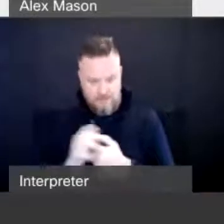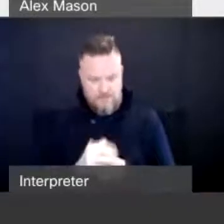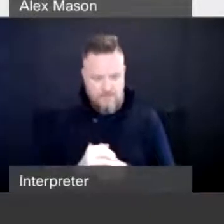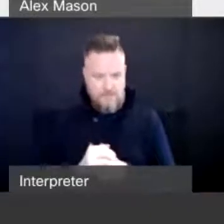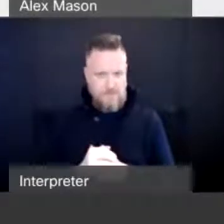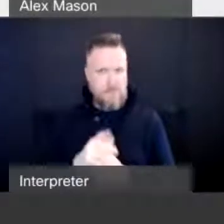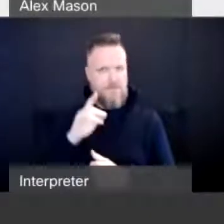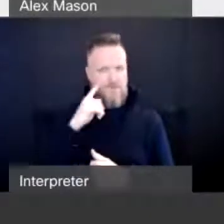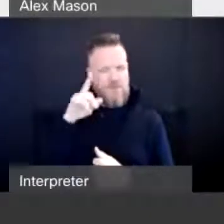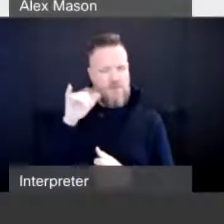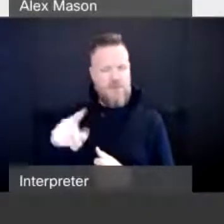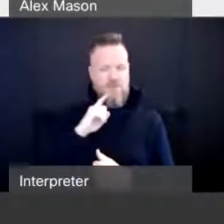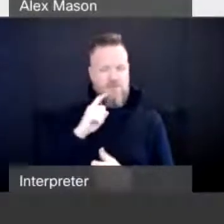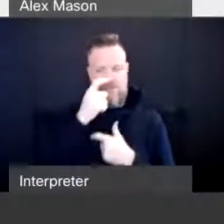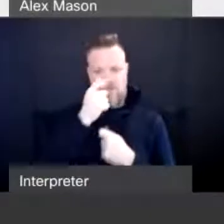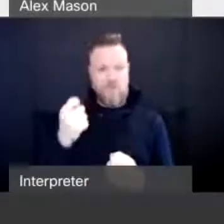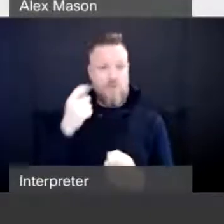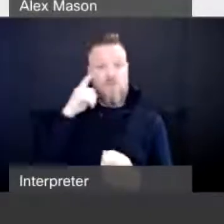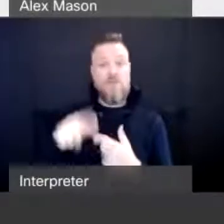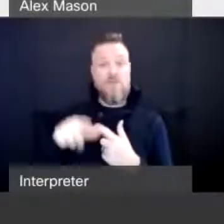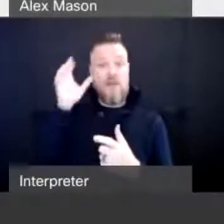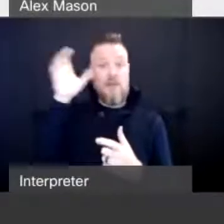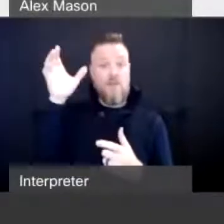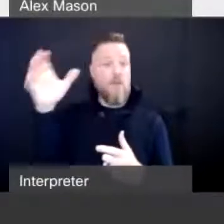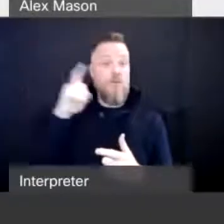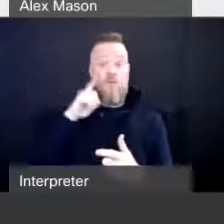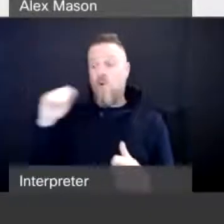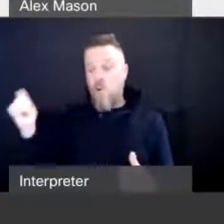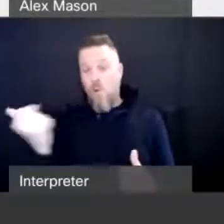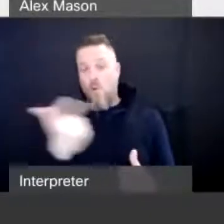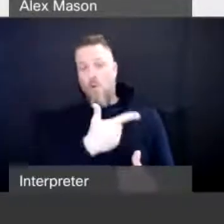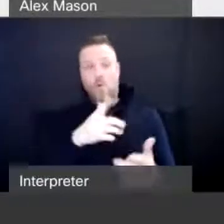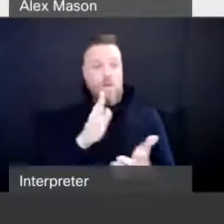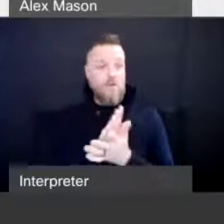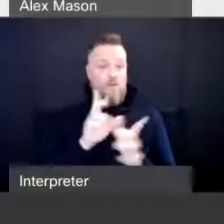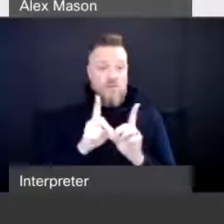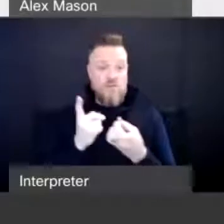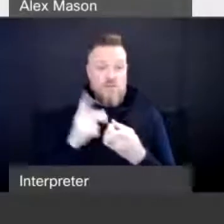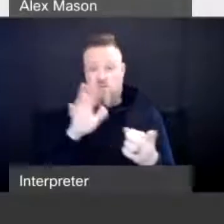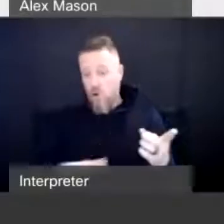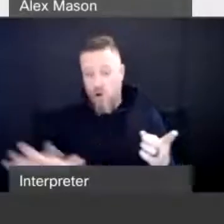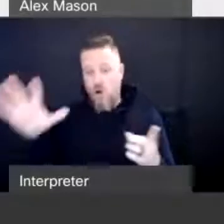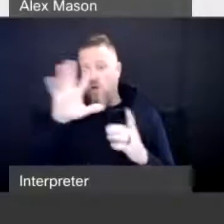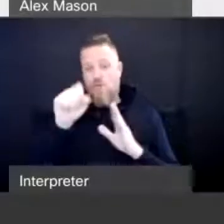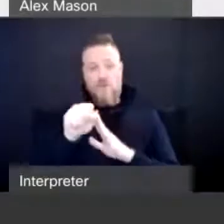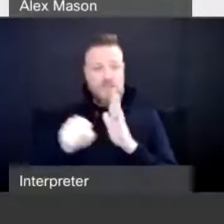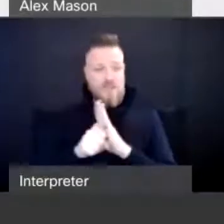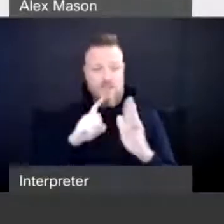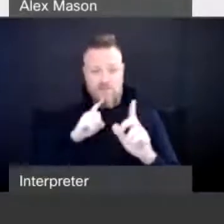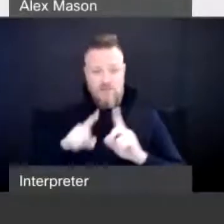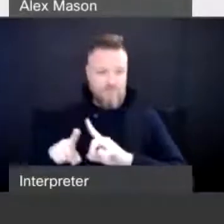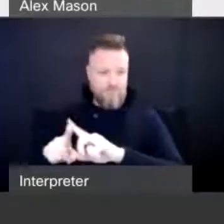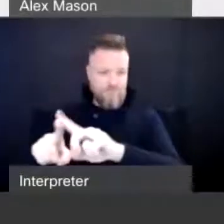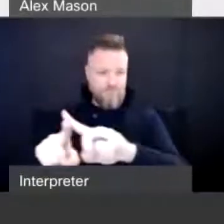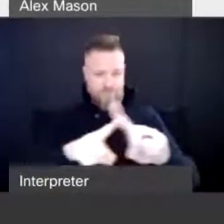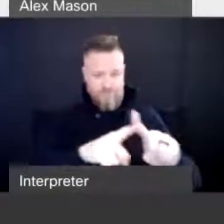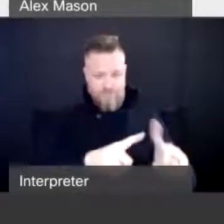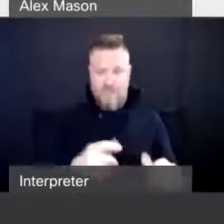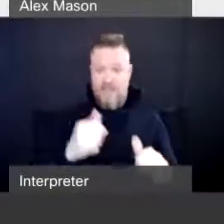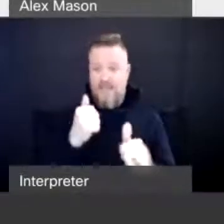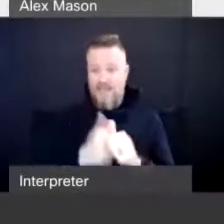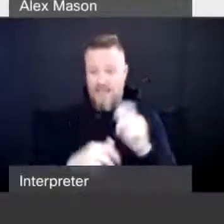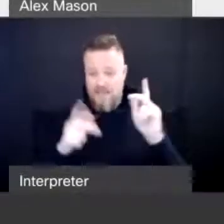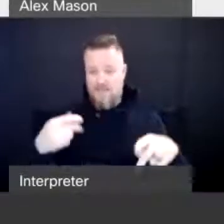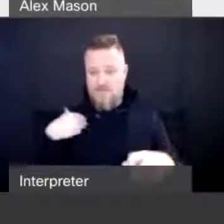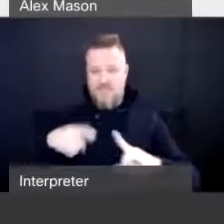about this, I think the concept here is, again, every school district across the state is different. Everybody has a different assessed valuation